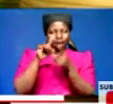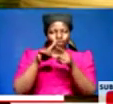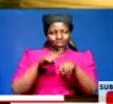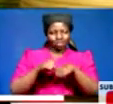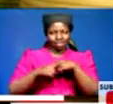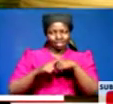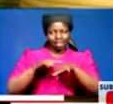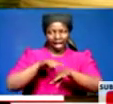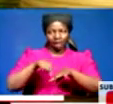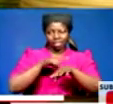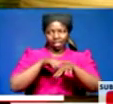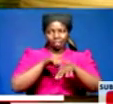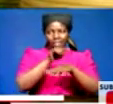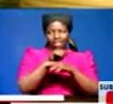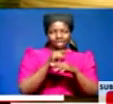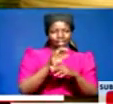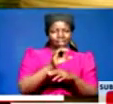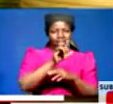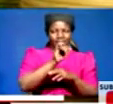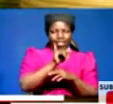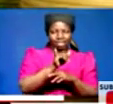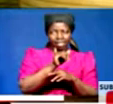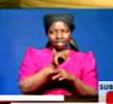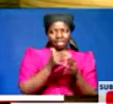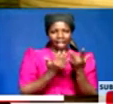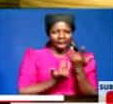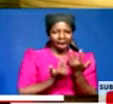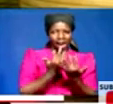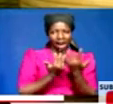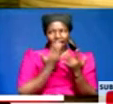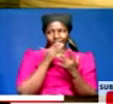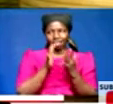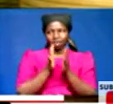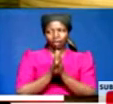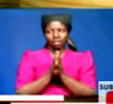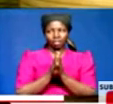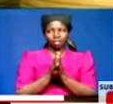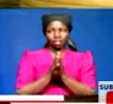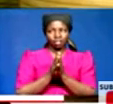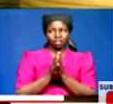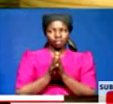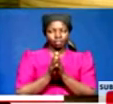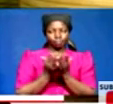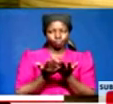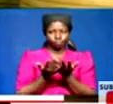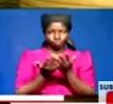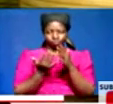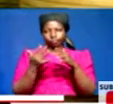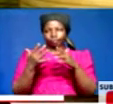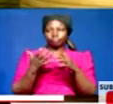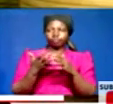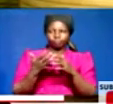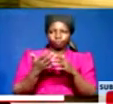clay is heated up with the charcoal that is breaking from the wood, it can be able to take a maximum of